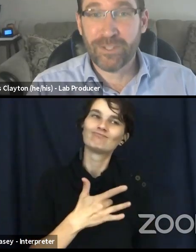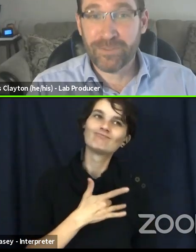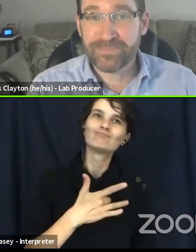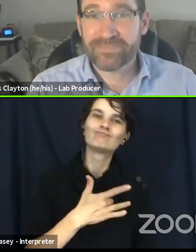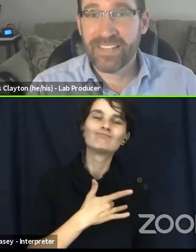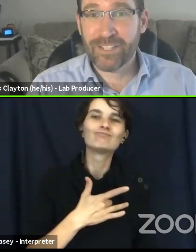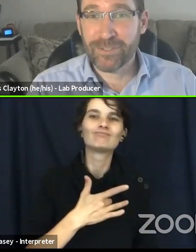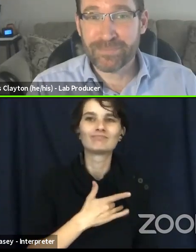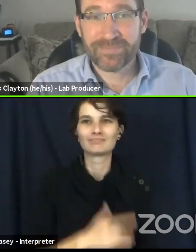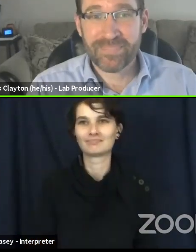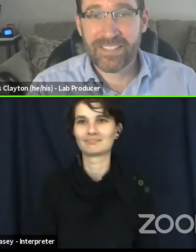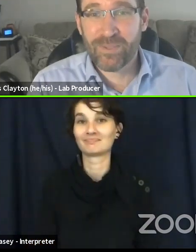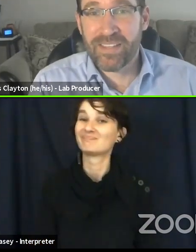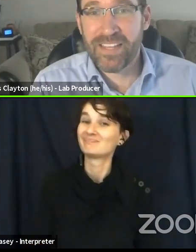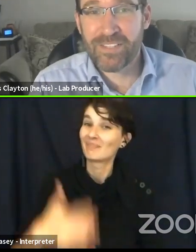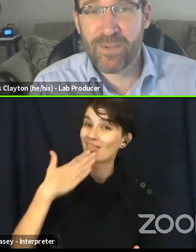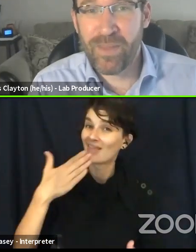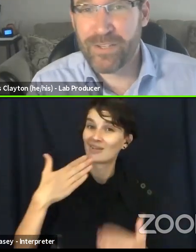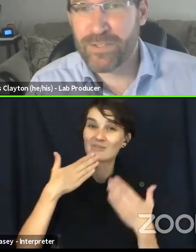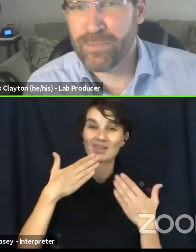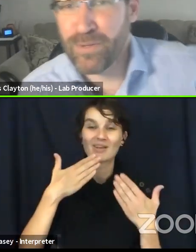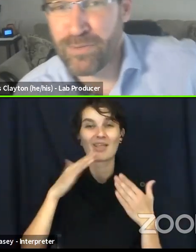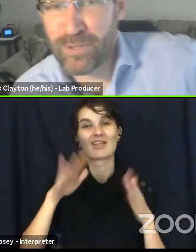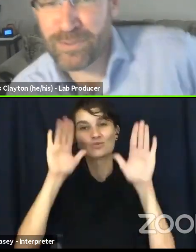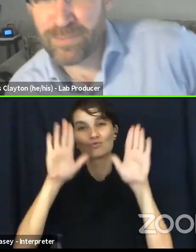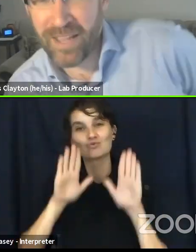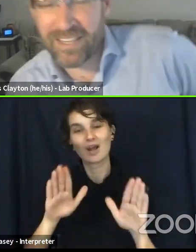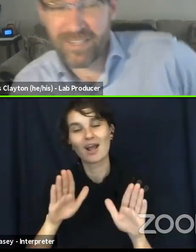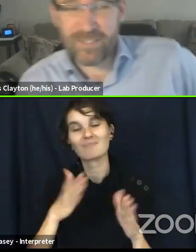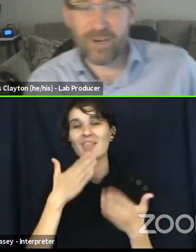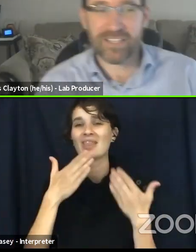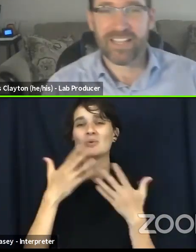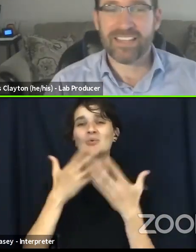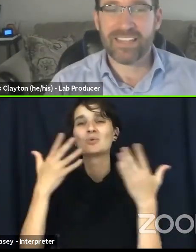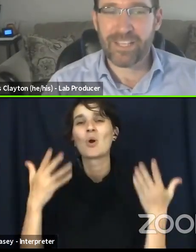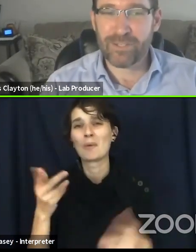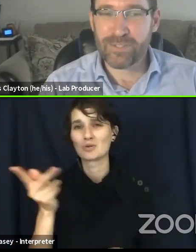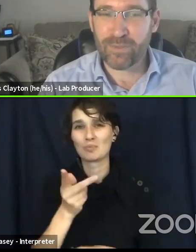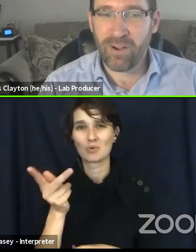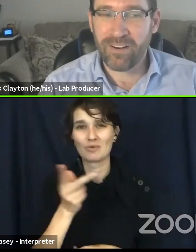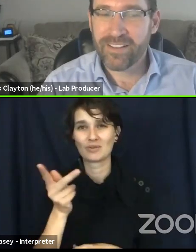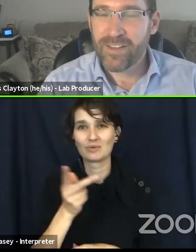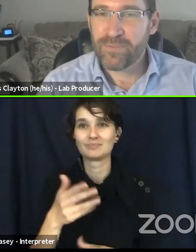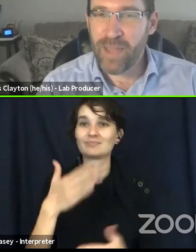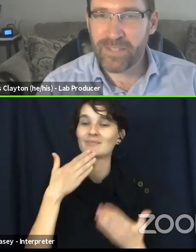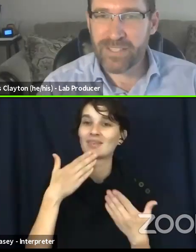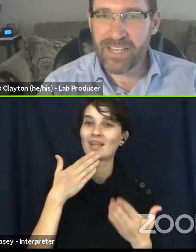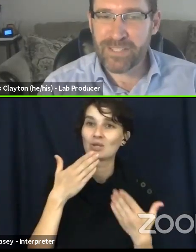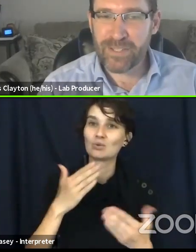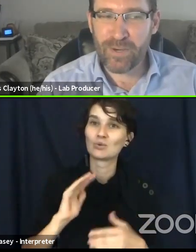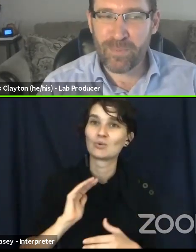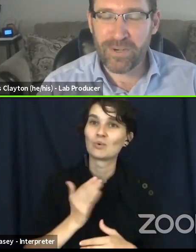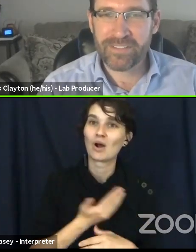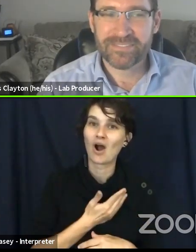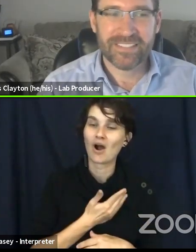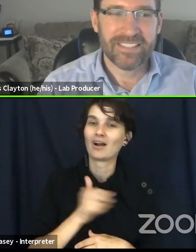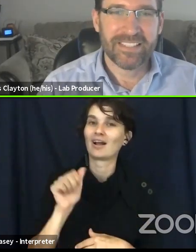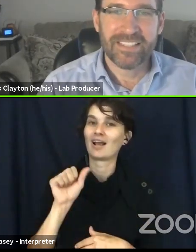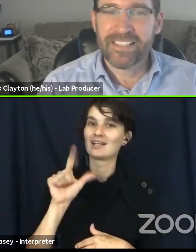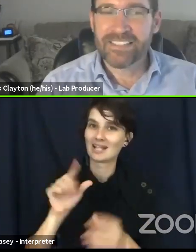Thank you. Thank you. That's great. Thanks so much to both of you, to Mattie and to Scarlett. And thank you to our fabulous ASL